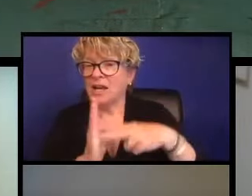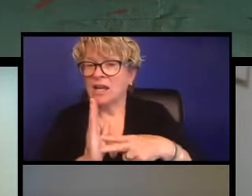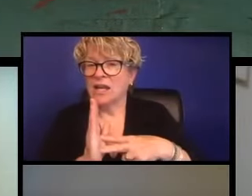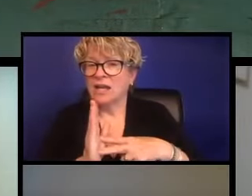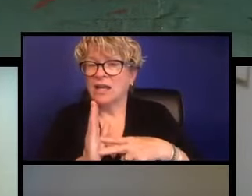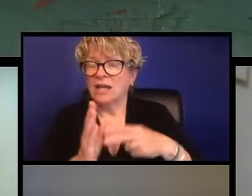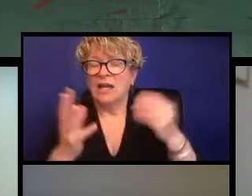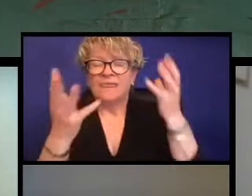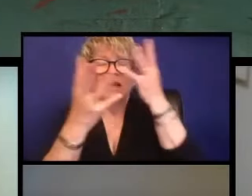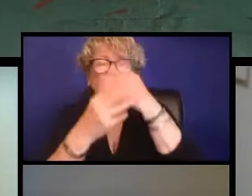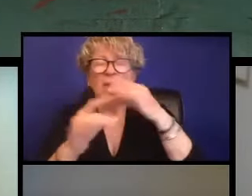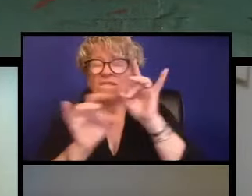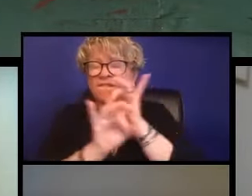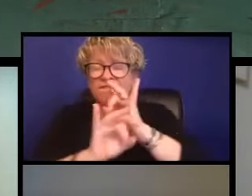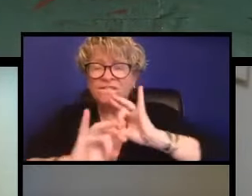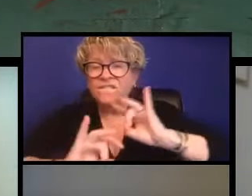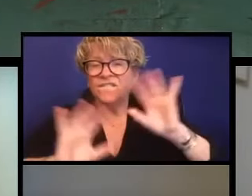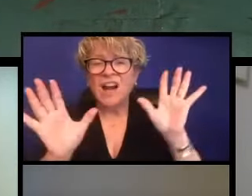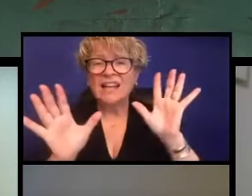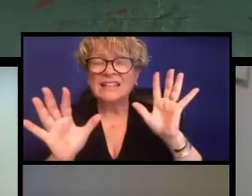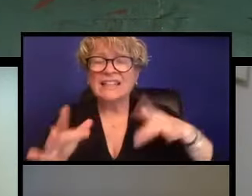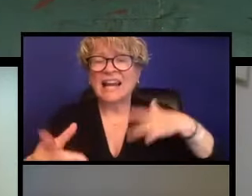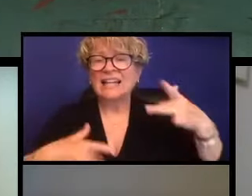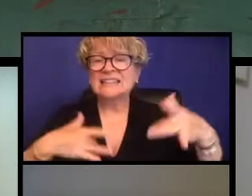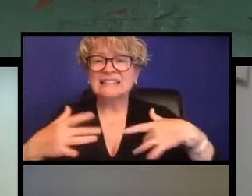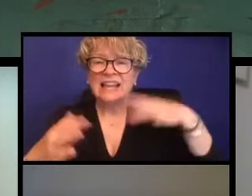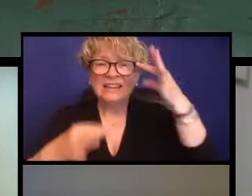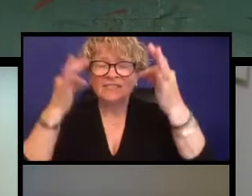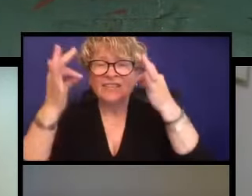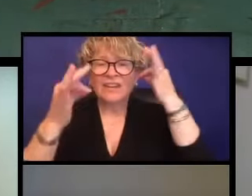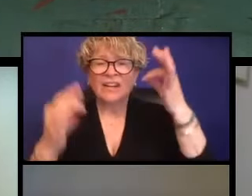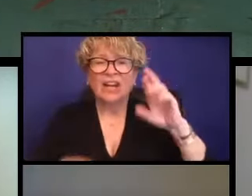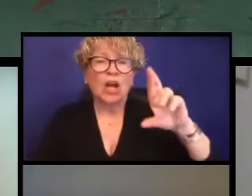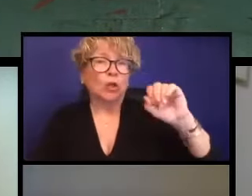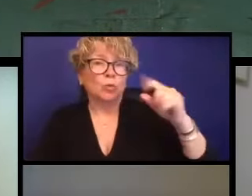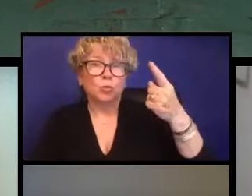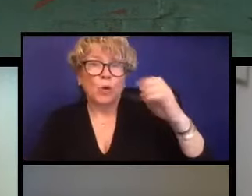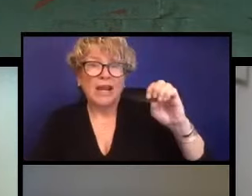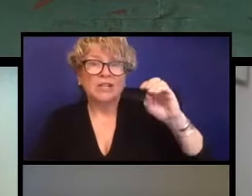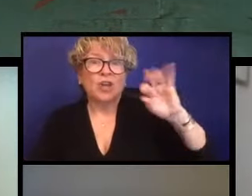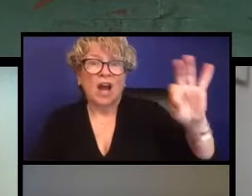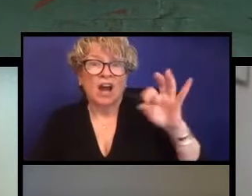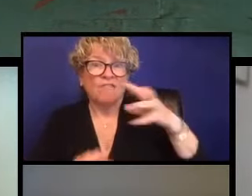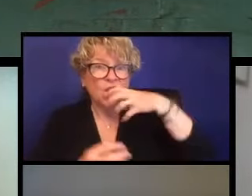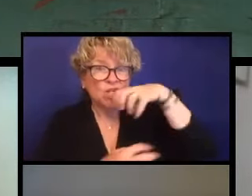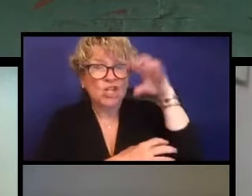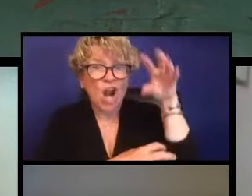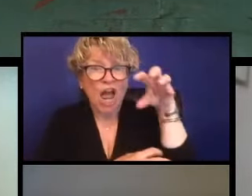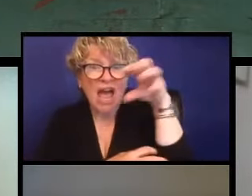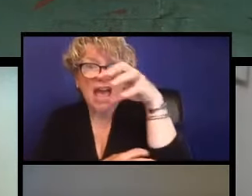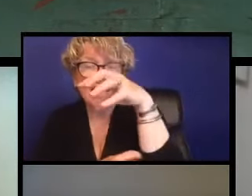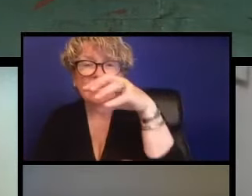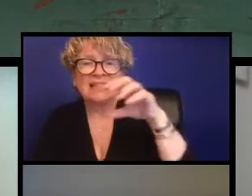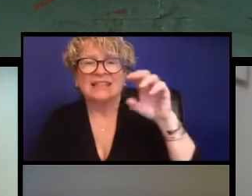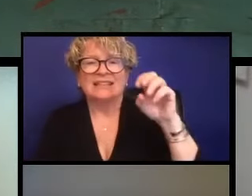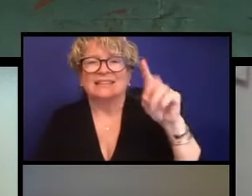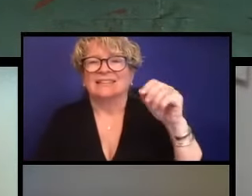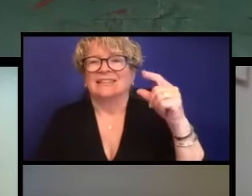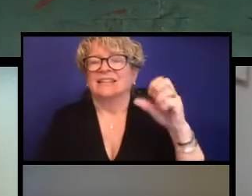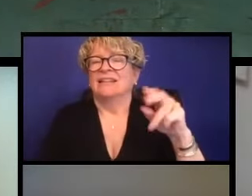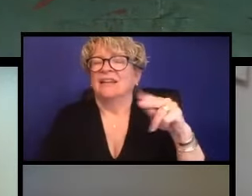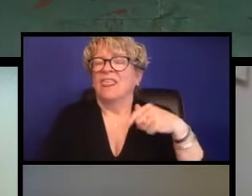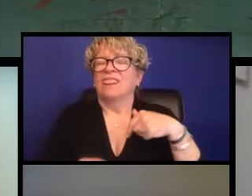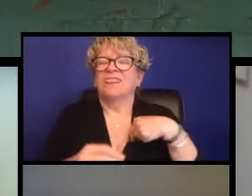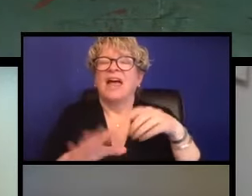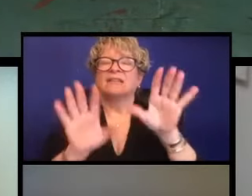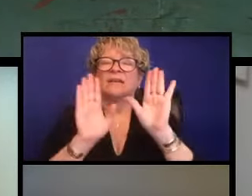exquisitely violent and exciting fantasy novel, A Rage of Dragons by Evan Winters, it is an absolute delight. I